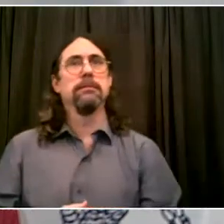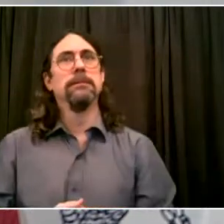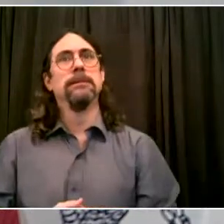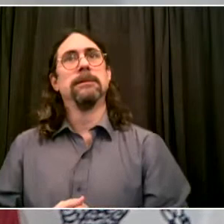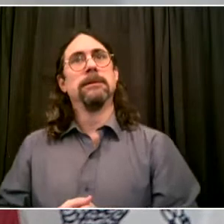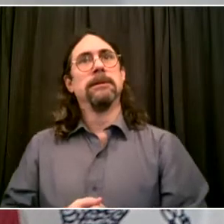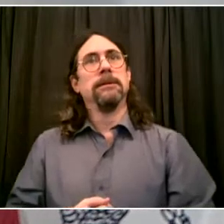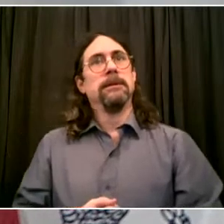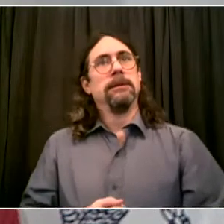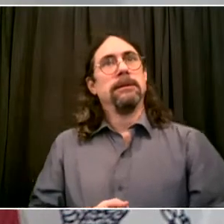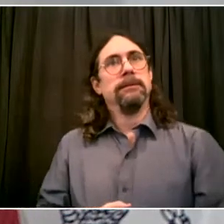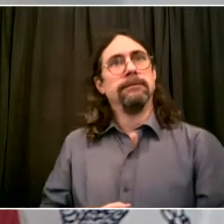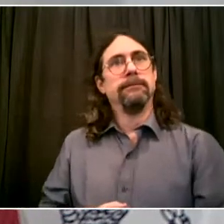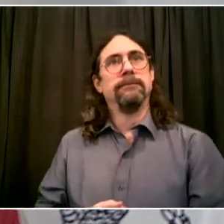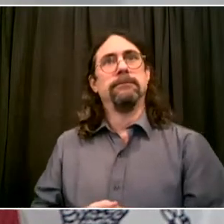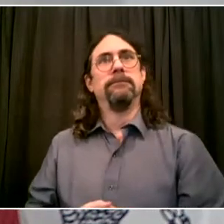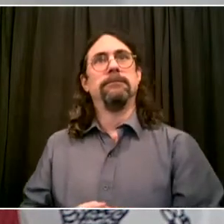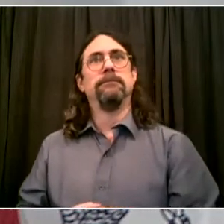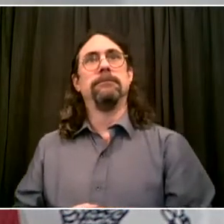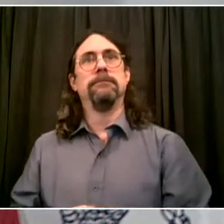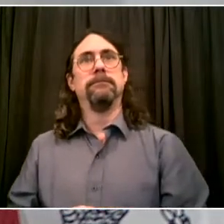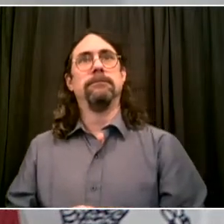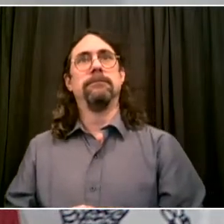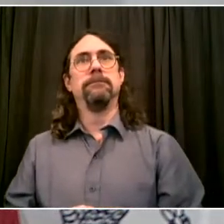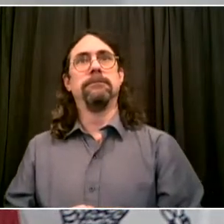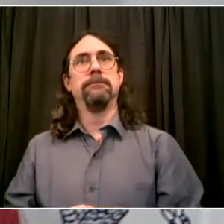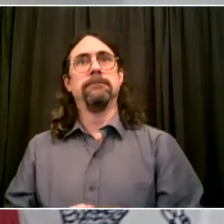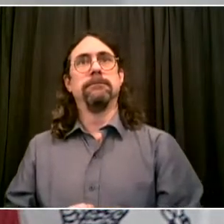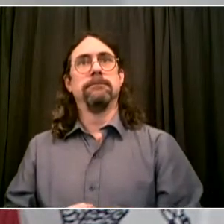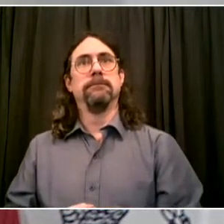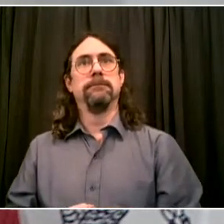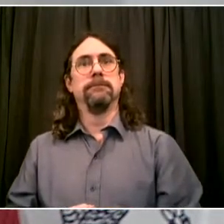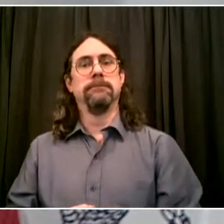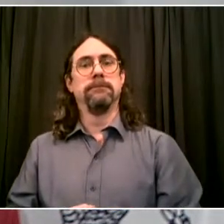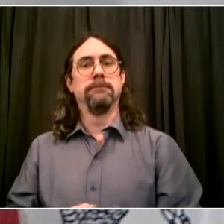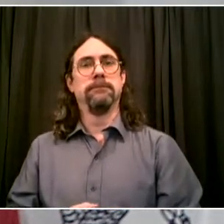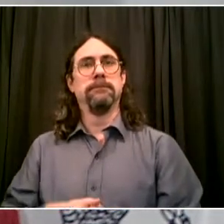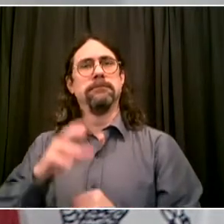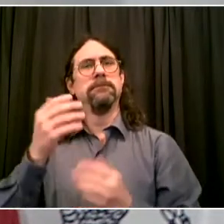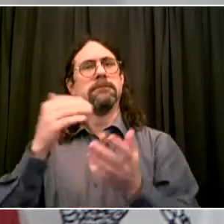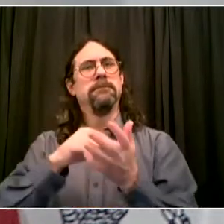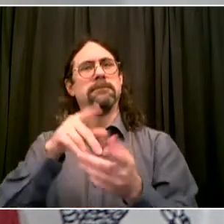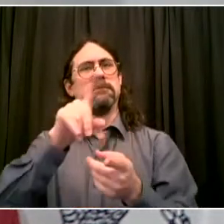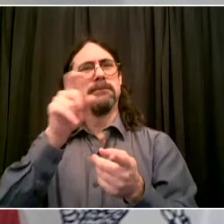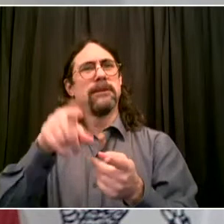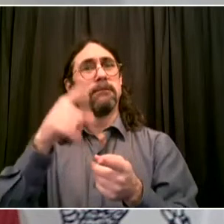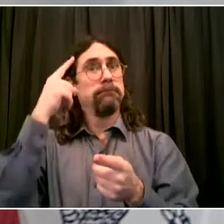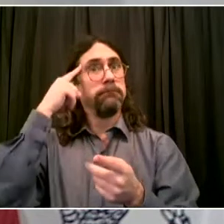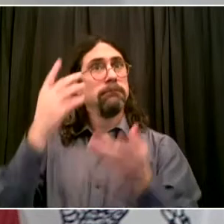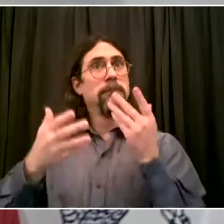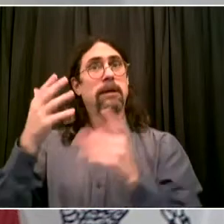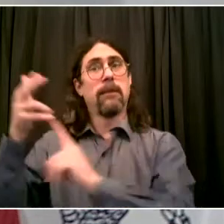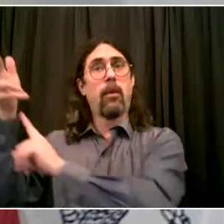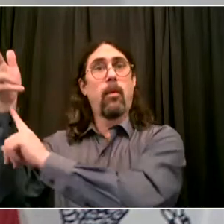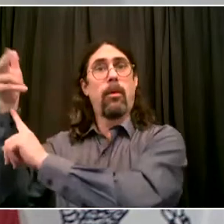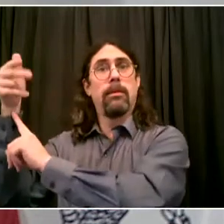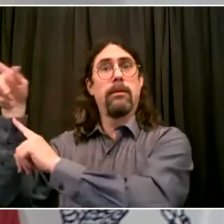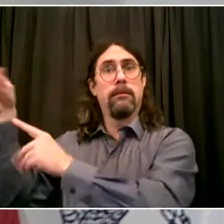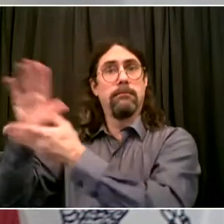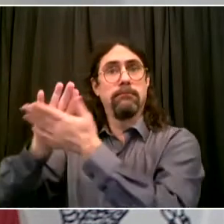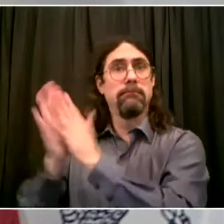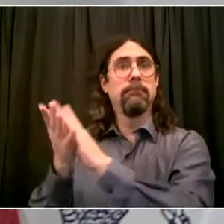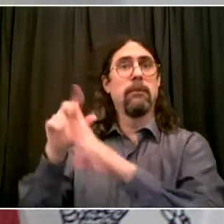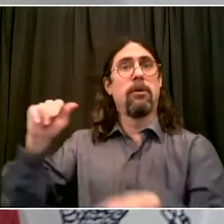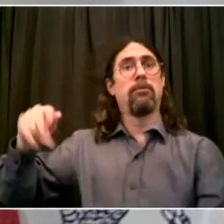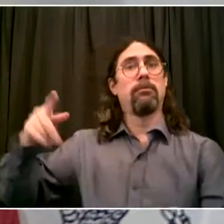use process at the local level. That's the best way to do that. Go ahead, Ariana. Awesome. And my next